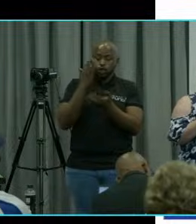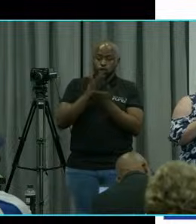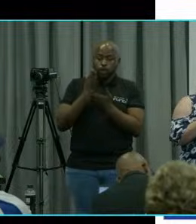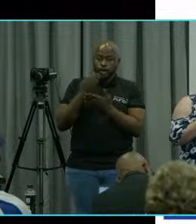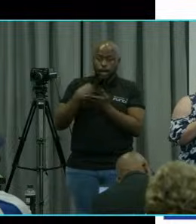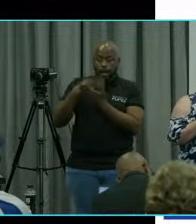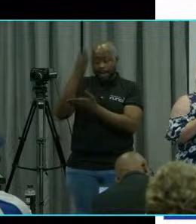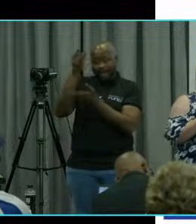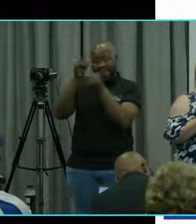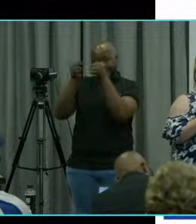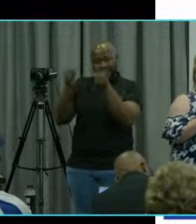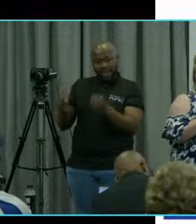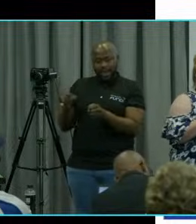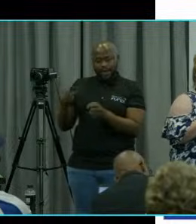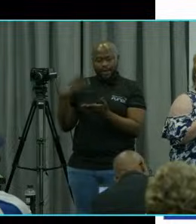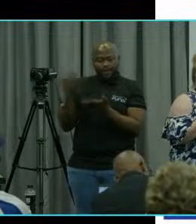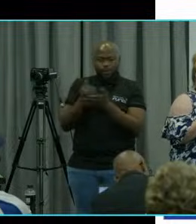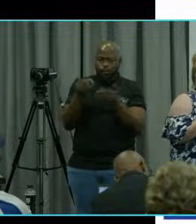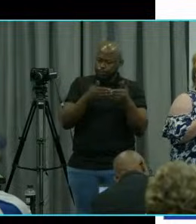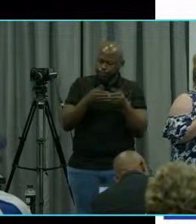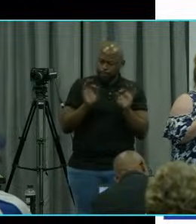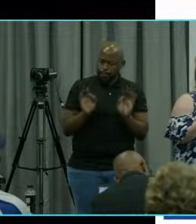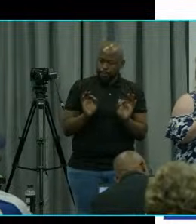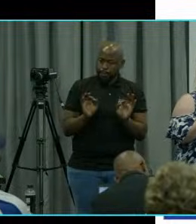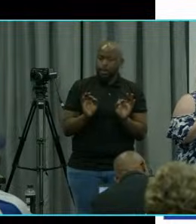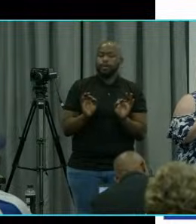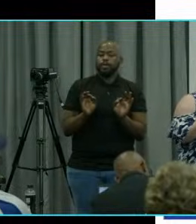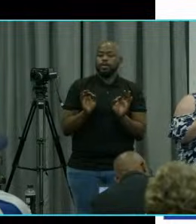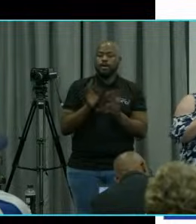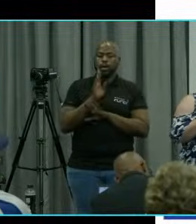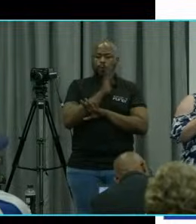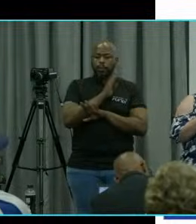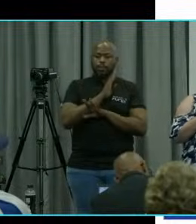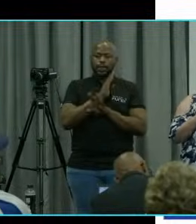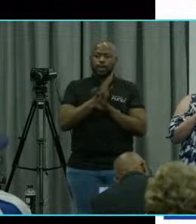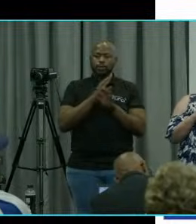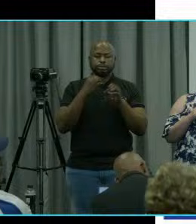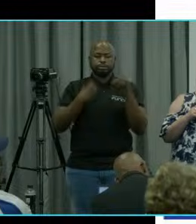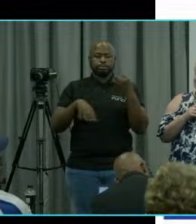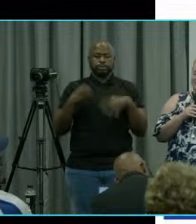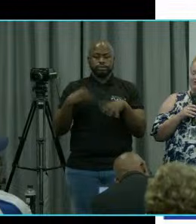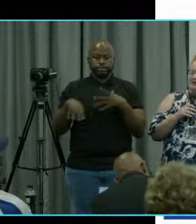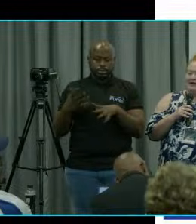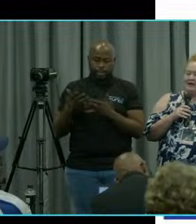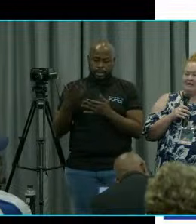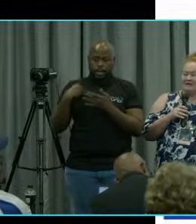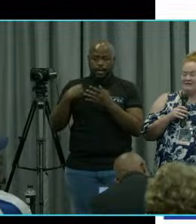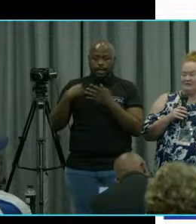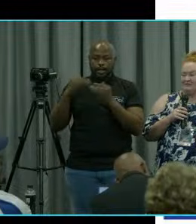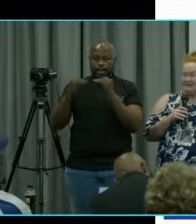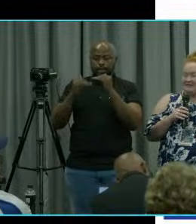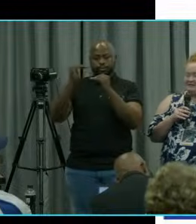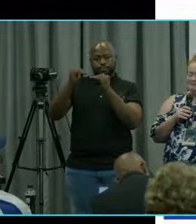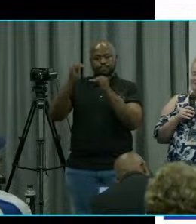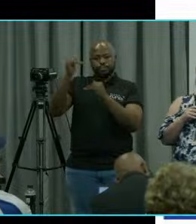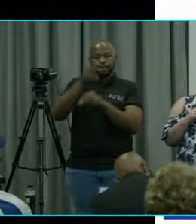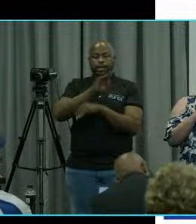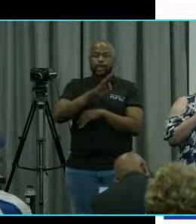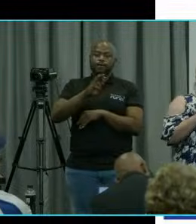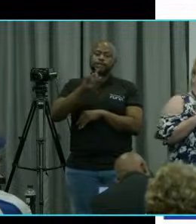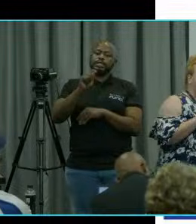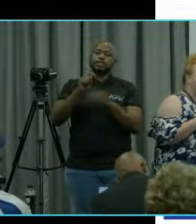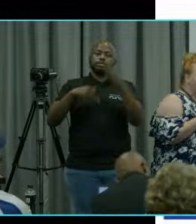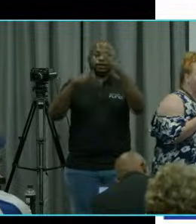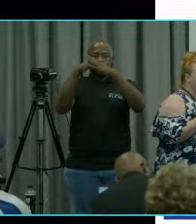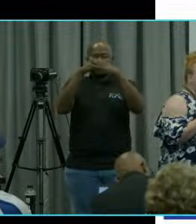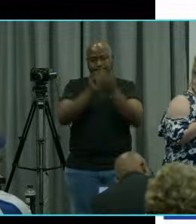the foundation phase are taken care of without sacrificing at the secondary and FET phase?